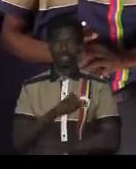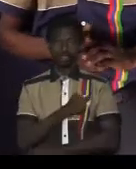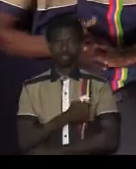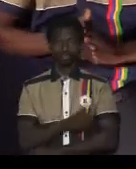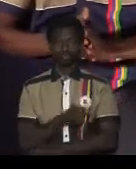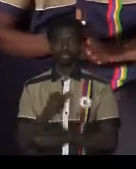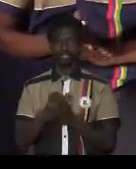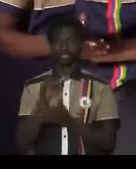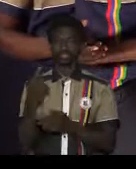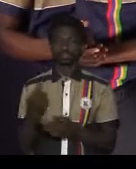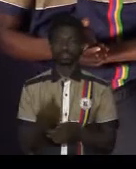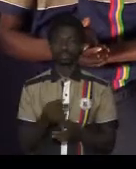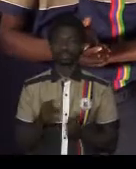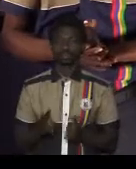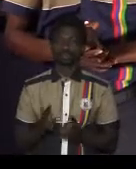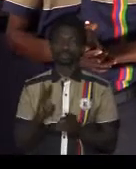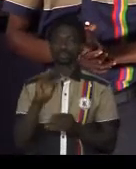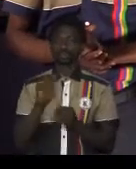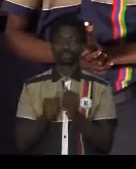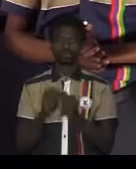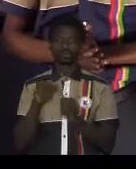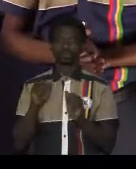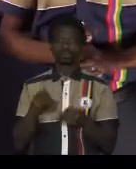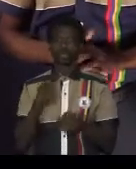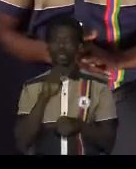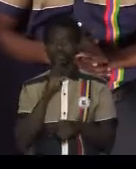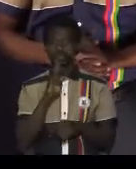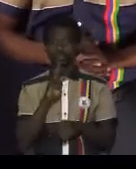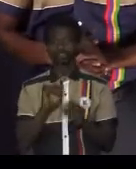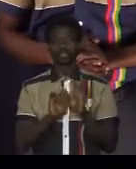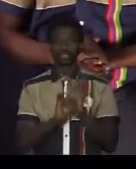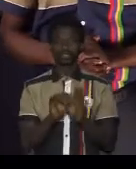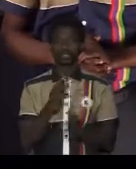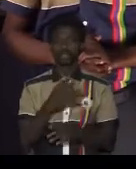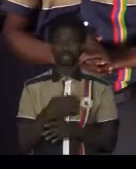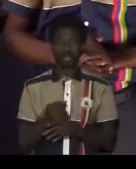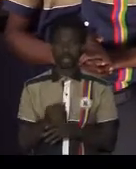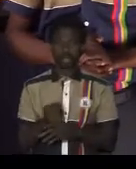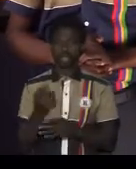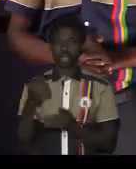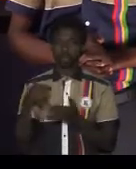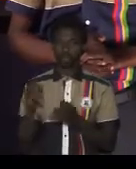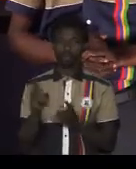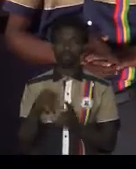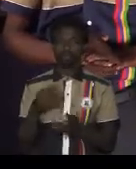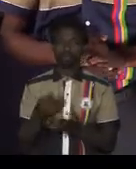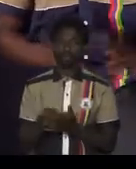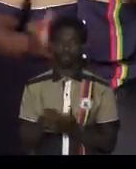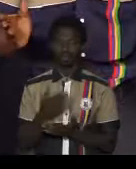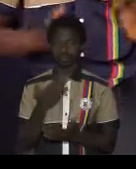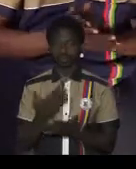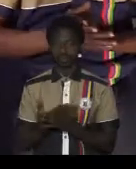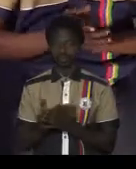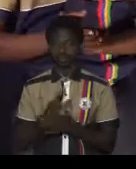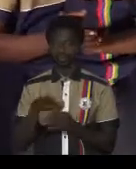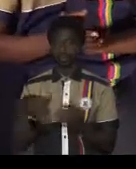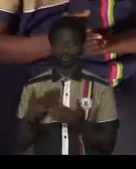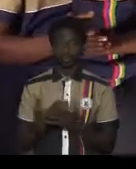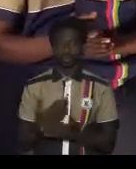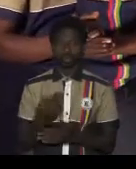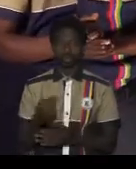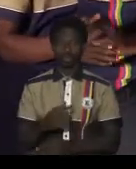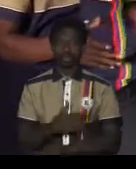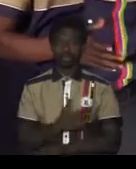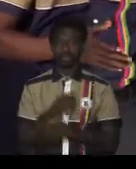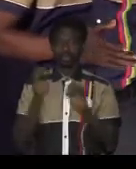authority. That is the only way by which you can be identified and appraised accordingly. Good. All the lessons